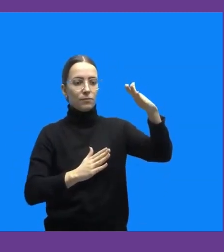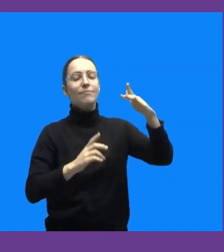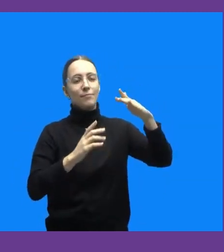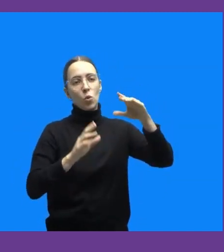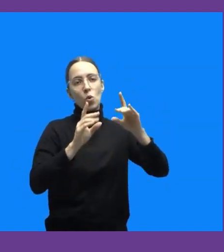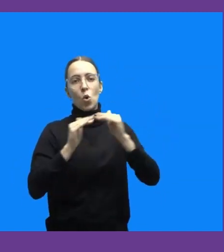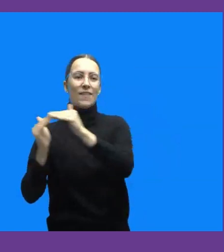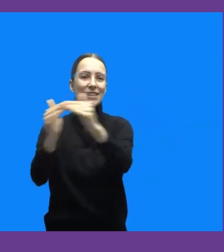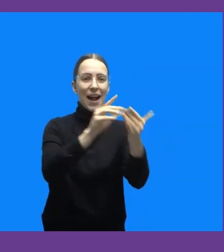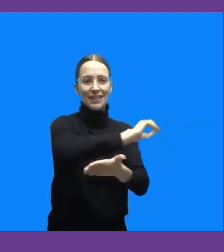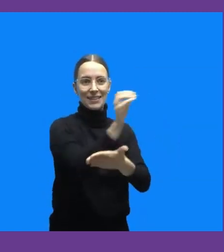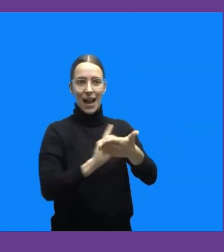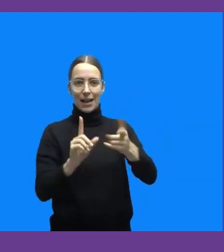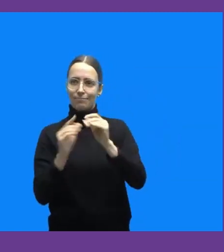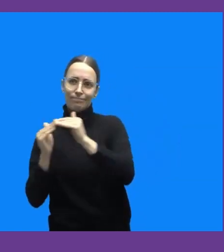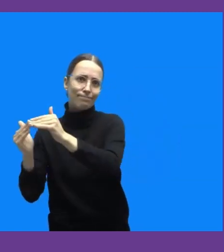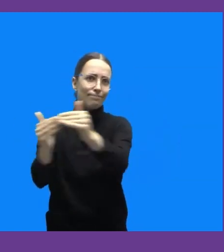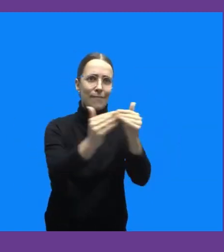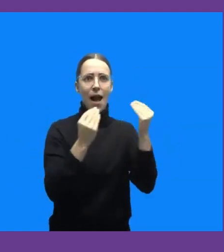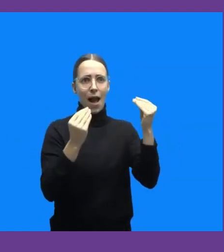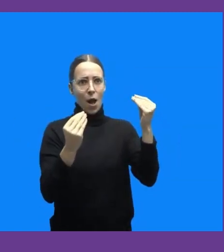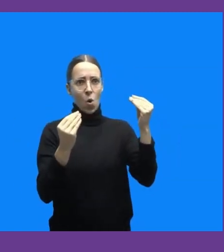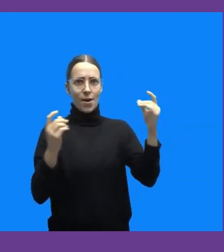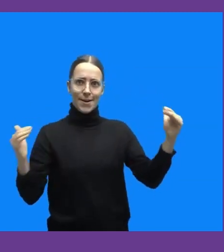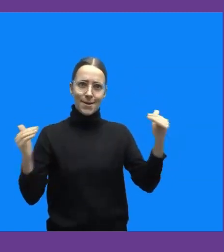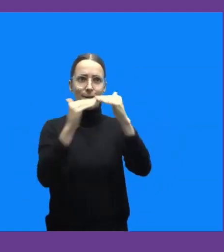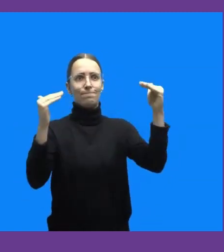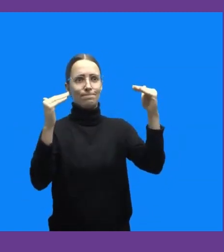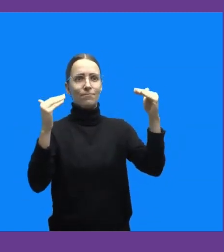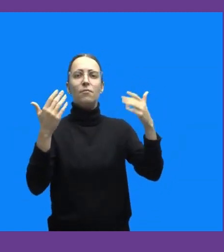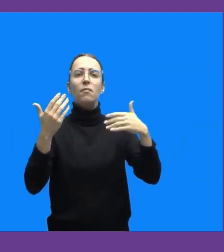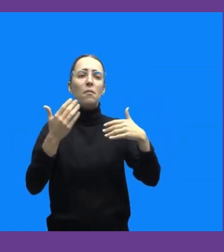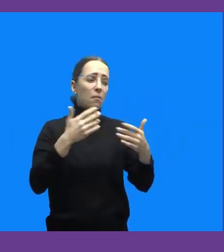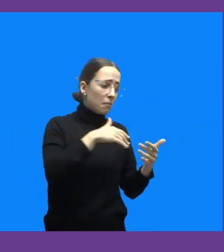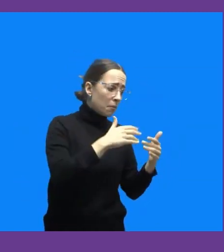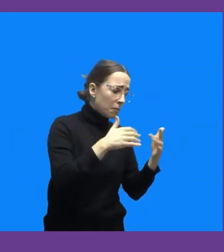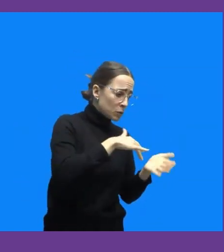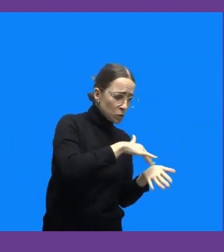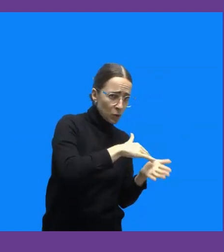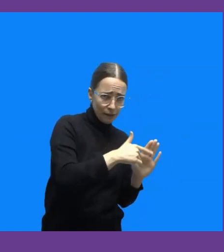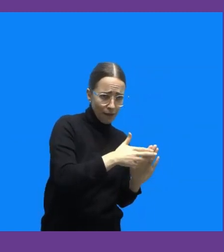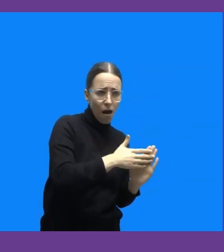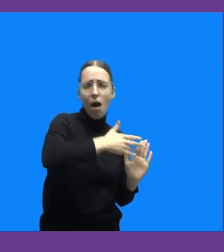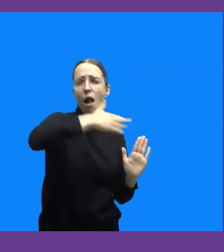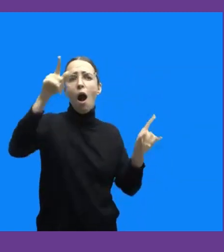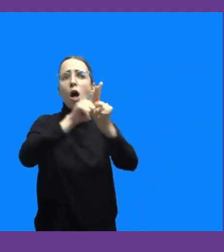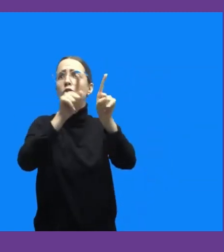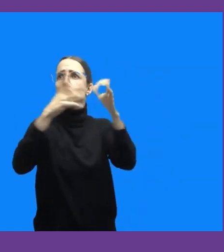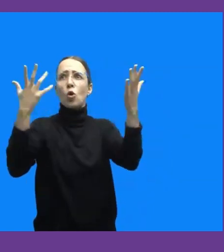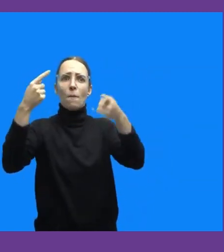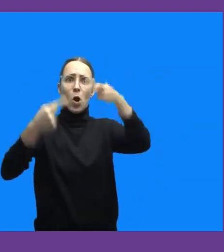and legislation. The Centre's work extends to leading on the revision of European and international standards and